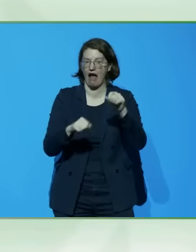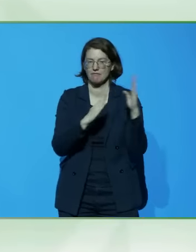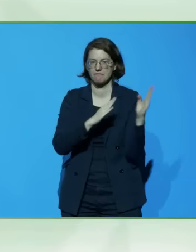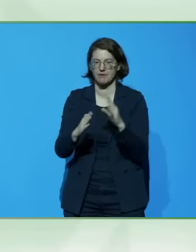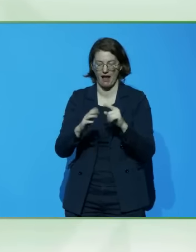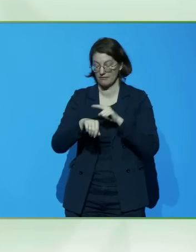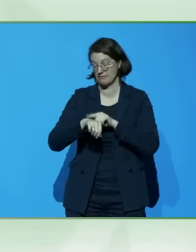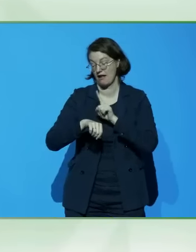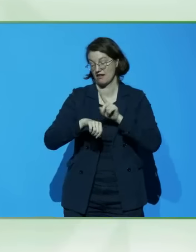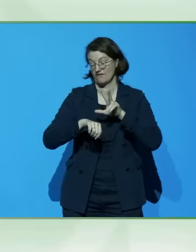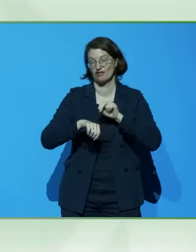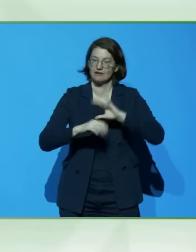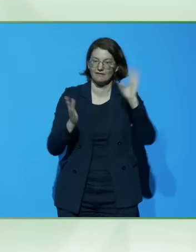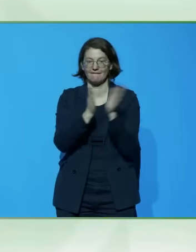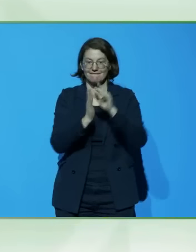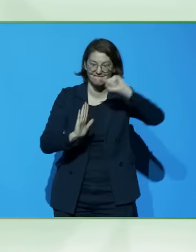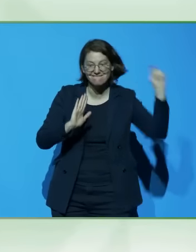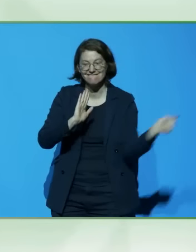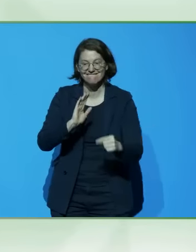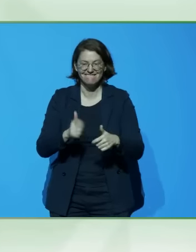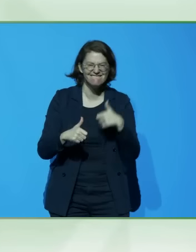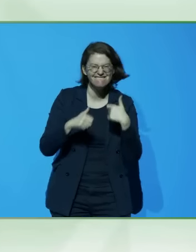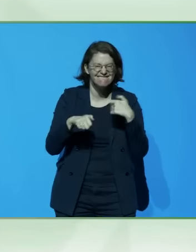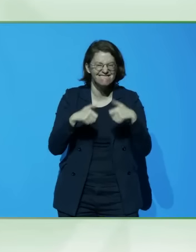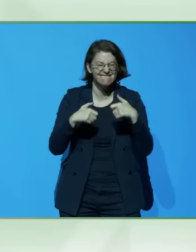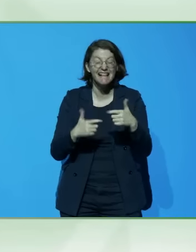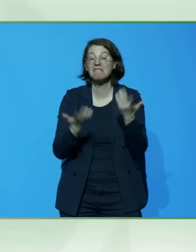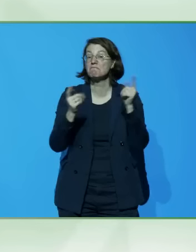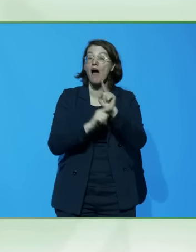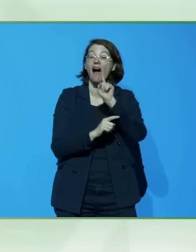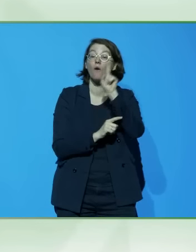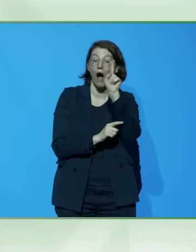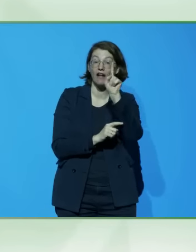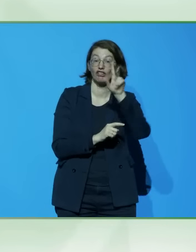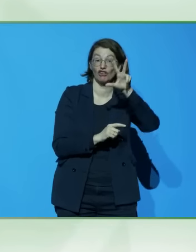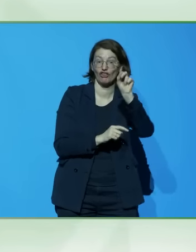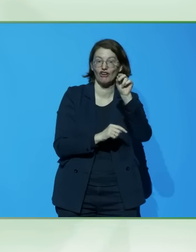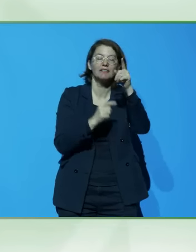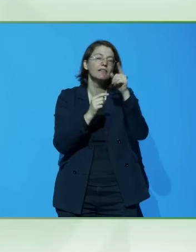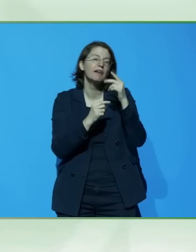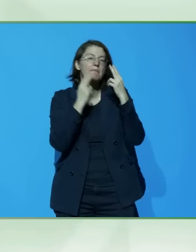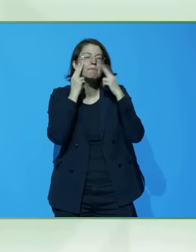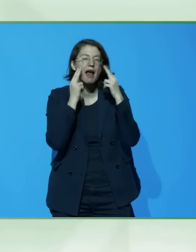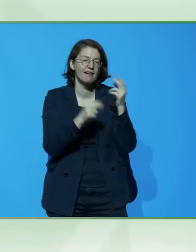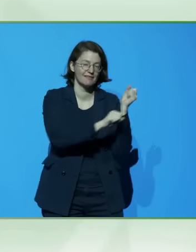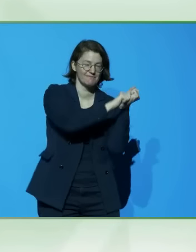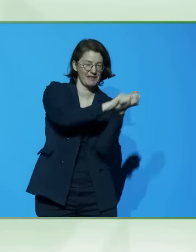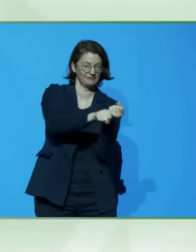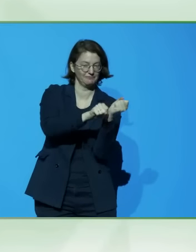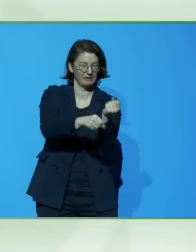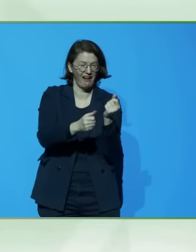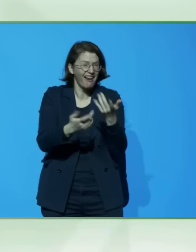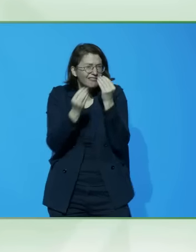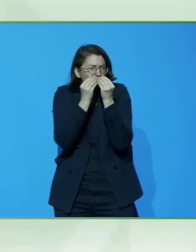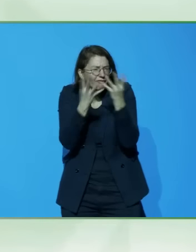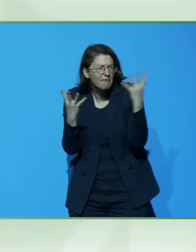arts, inclusive culture is at the center of our DNA at the Zero Project. Any of you have ever had a Canon